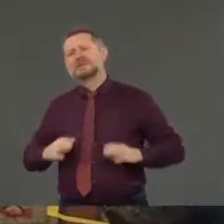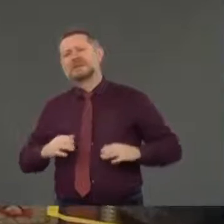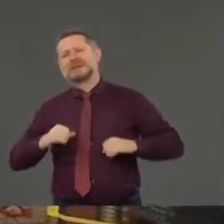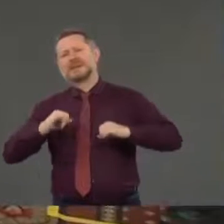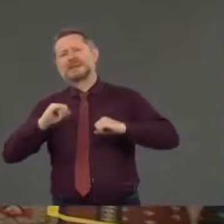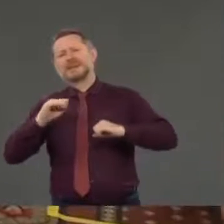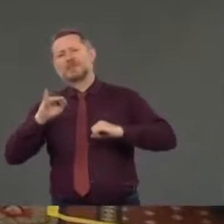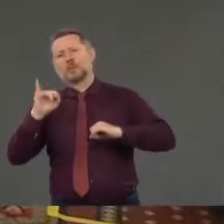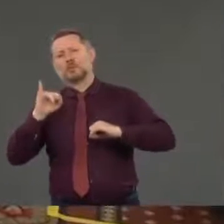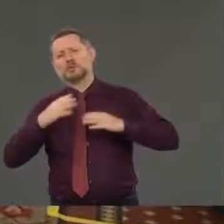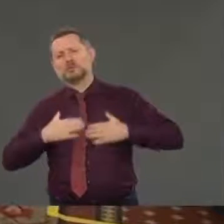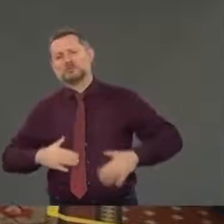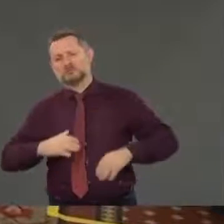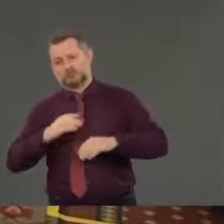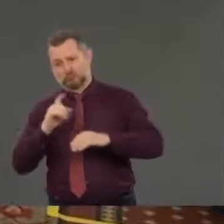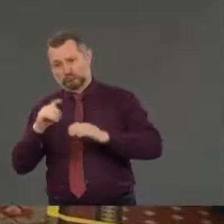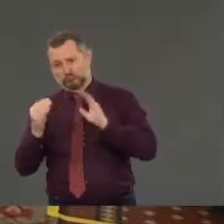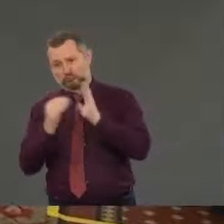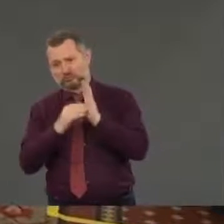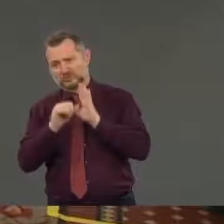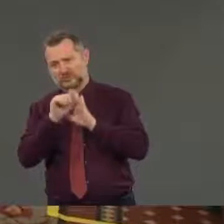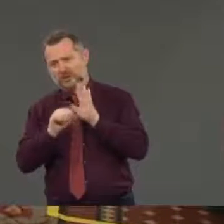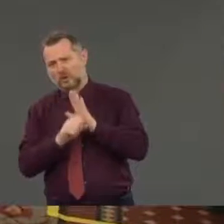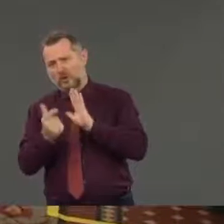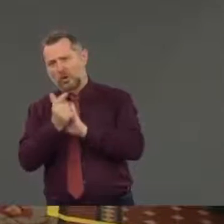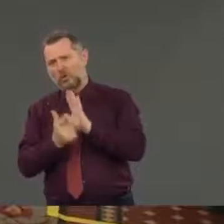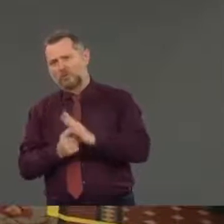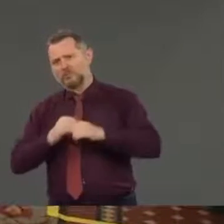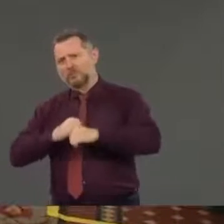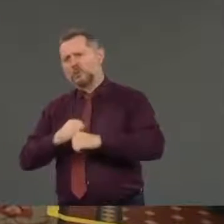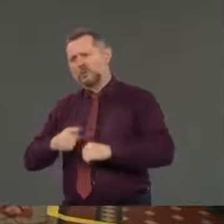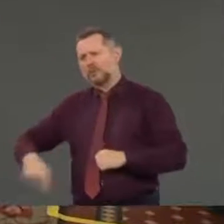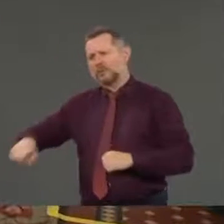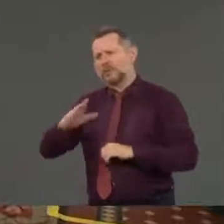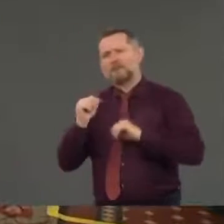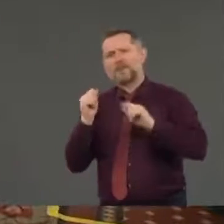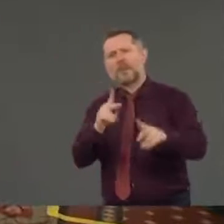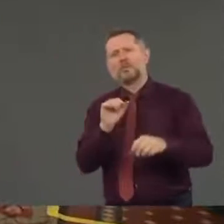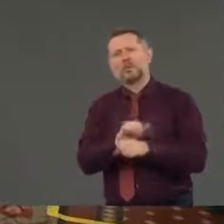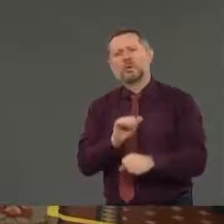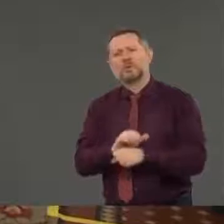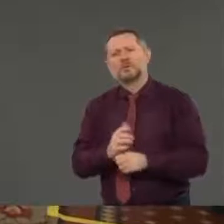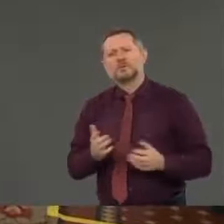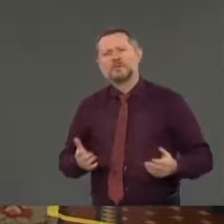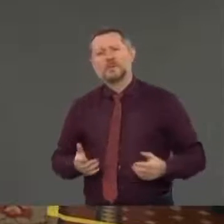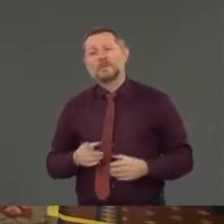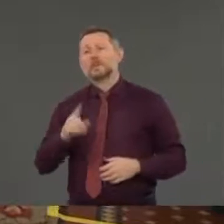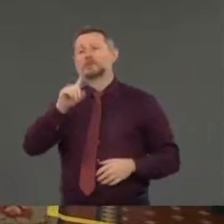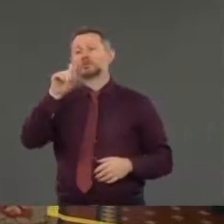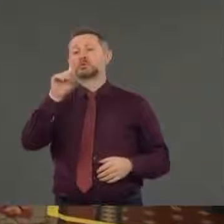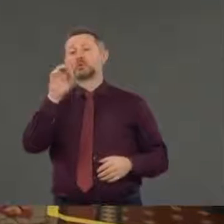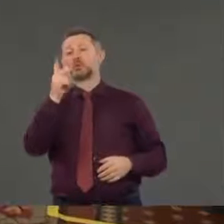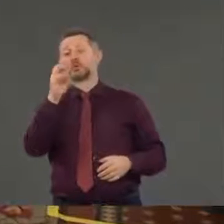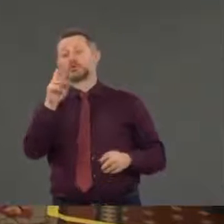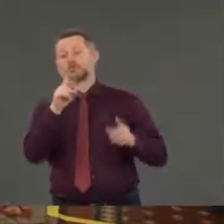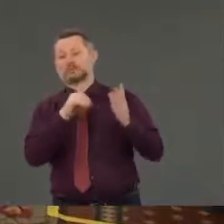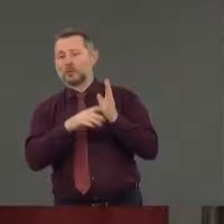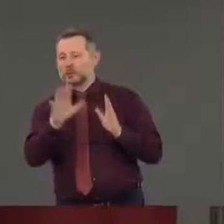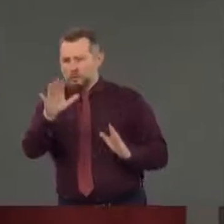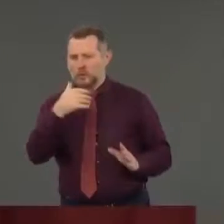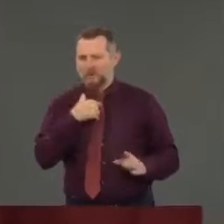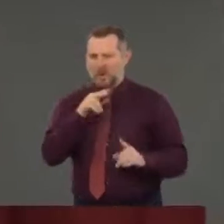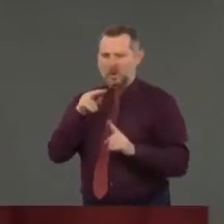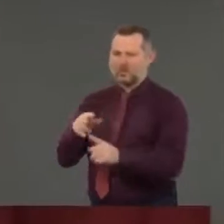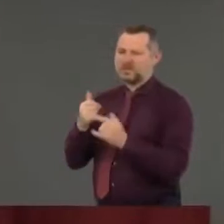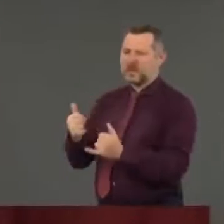if they're afraid of going back to work. Some other states are passing protections. So I think that we are looking at the issues when it comes to the vulnerable population,